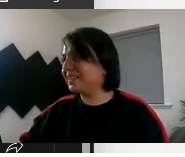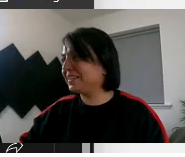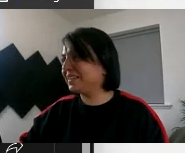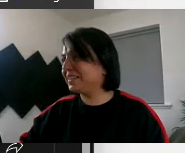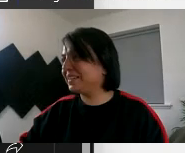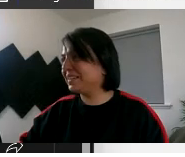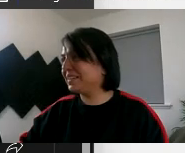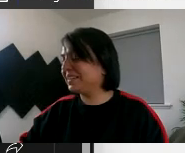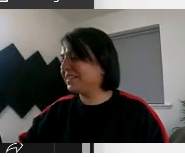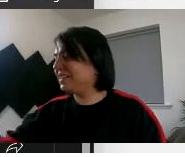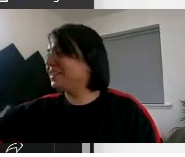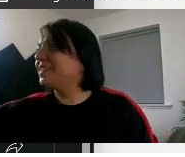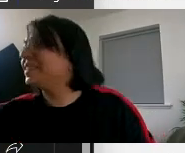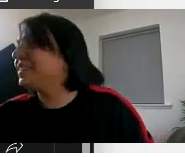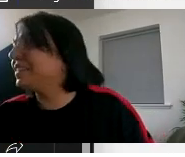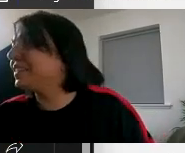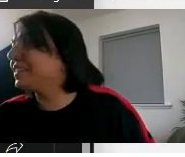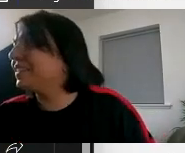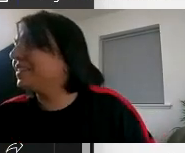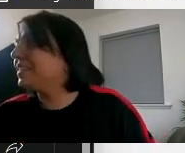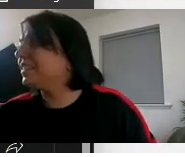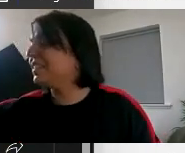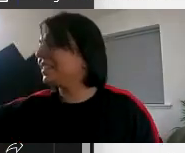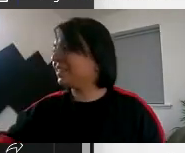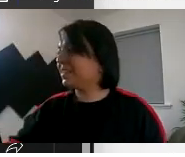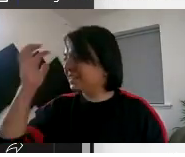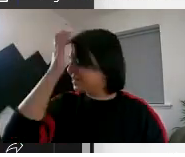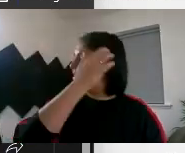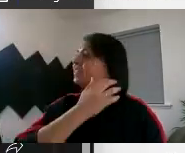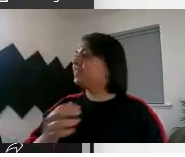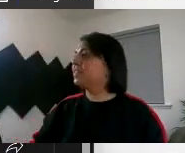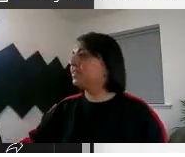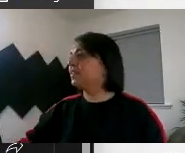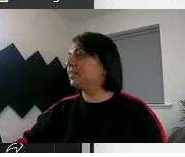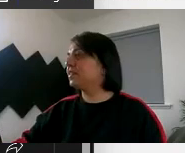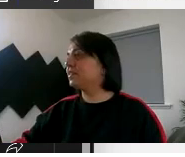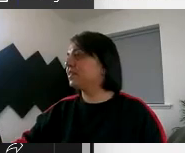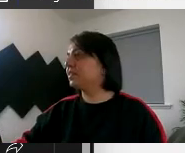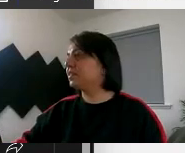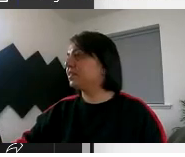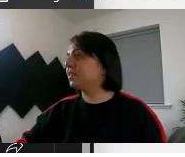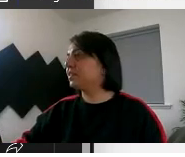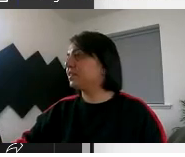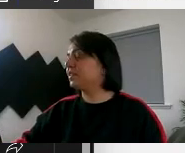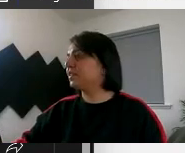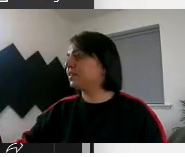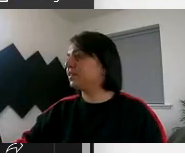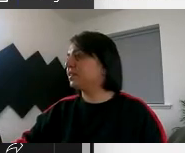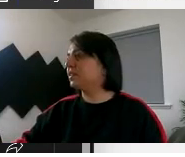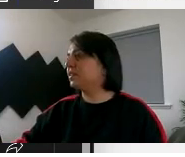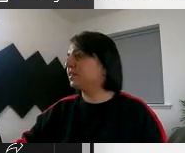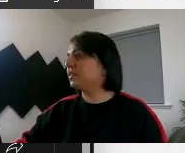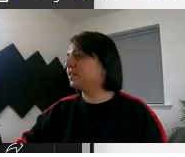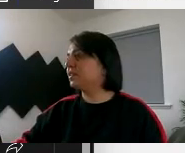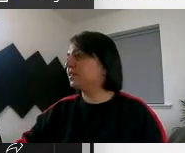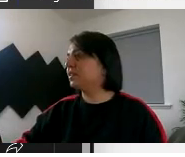Move on to number 3, another Girls Aloud member. So you voted these 2 quite high up on the difficulty scale. Cheryl speaks